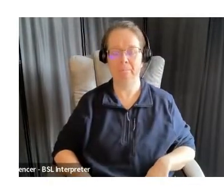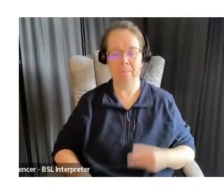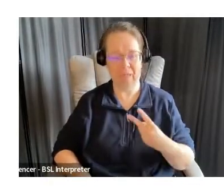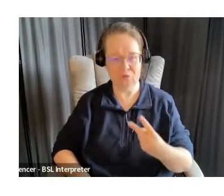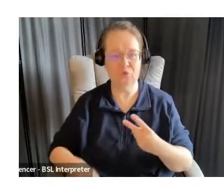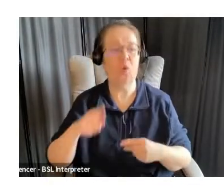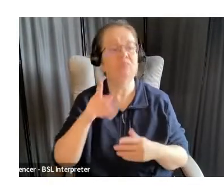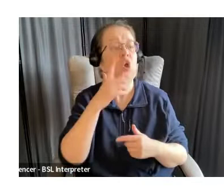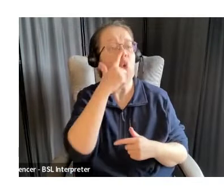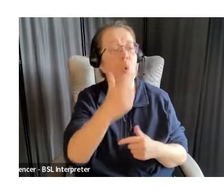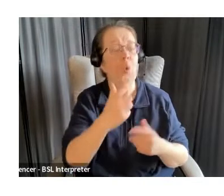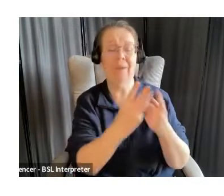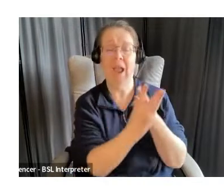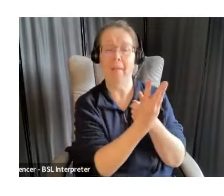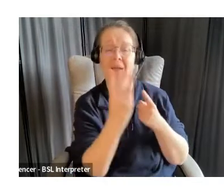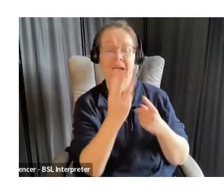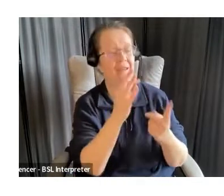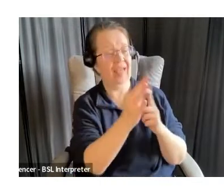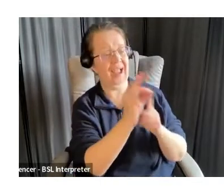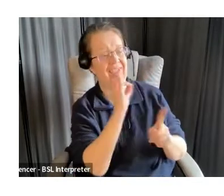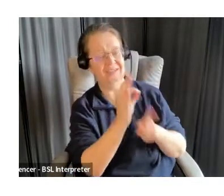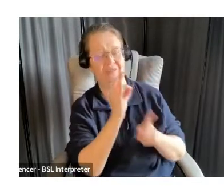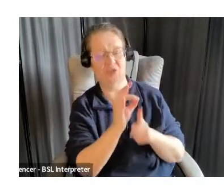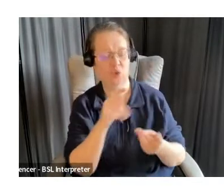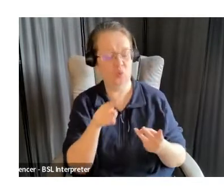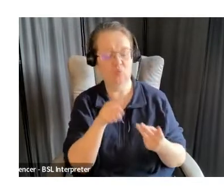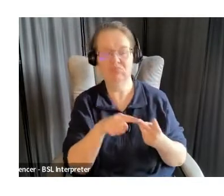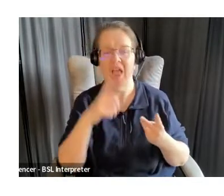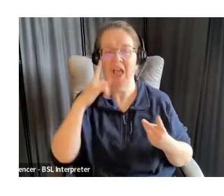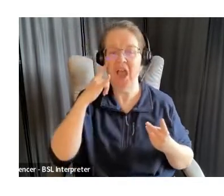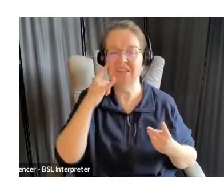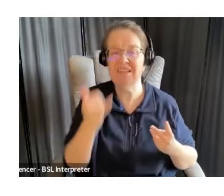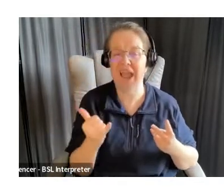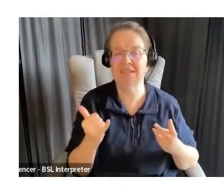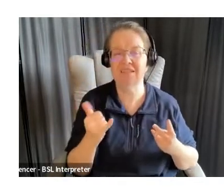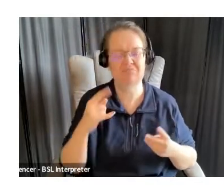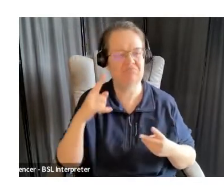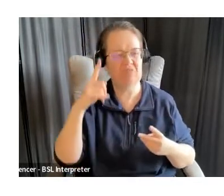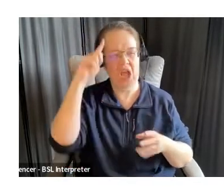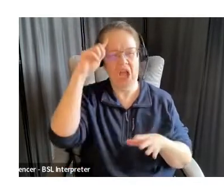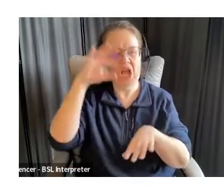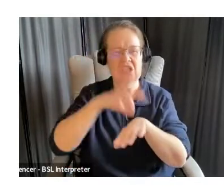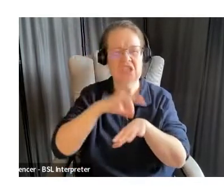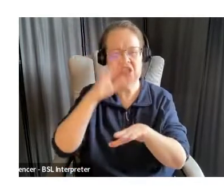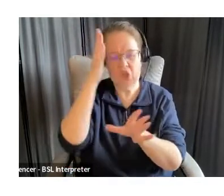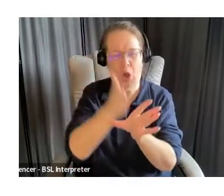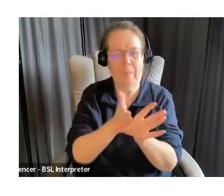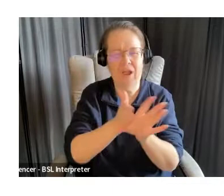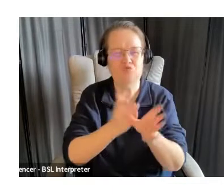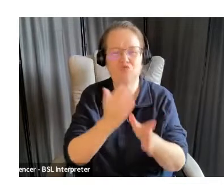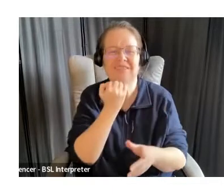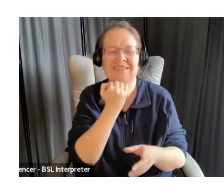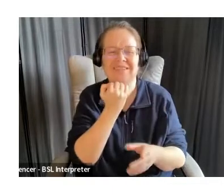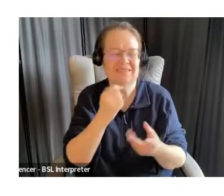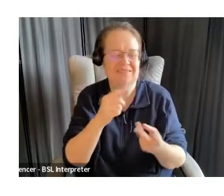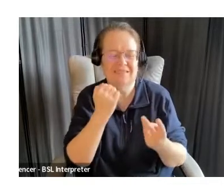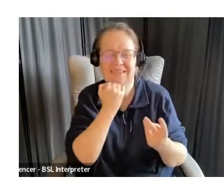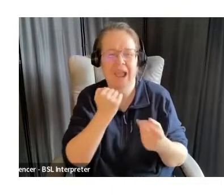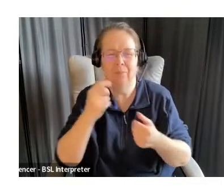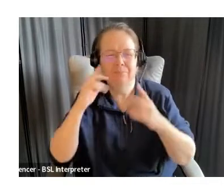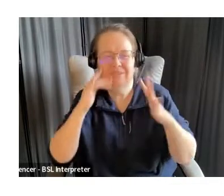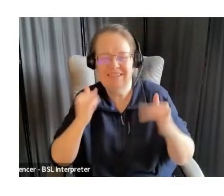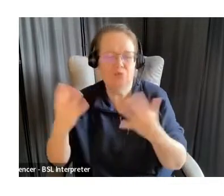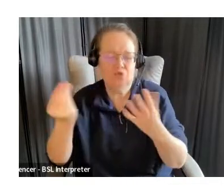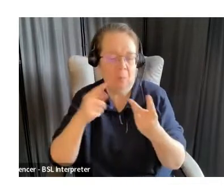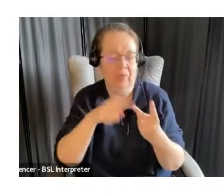panel interview. And then it may be followed by some sort of testing, like psychometric testing or numeracy testing, something like that.